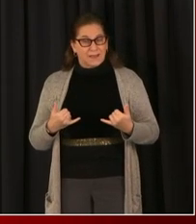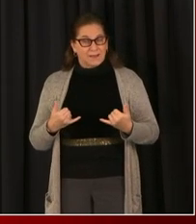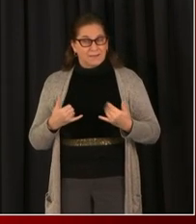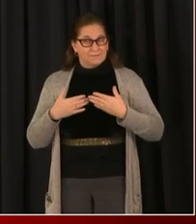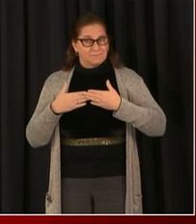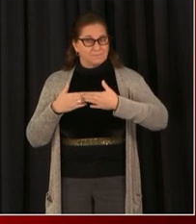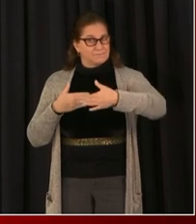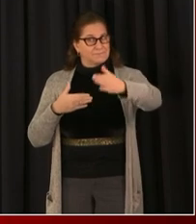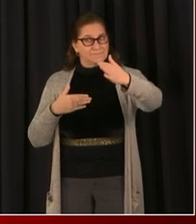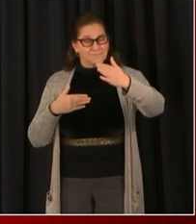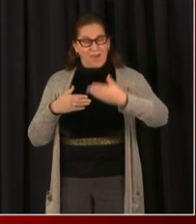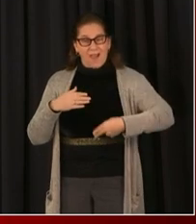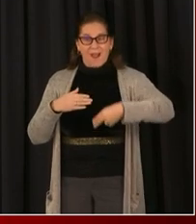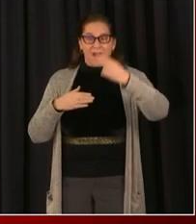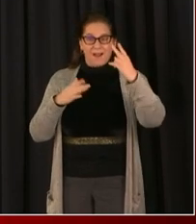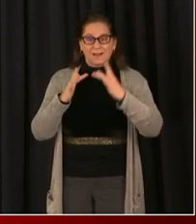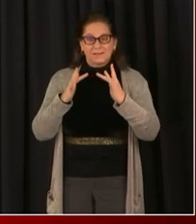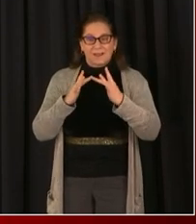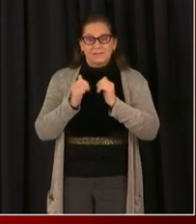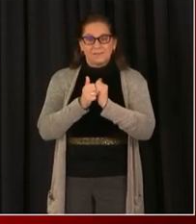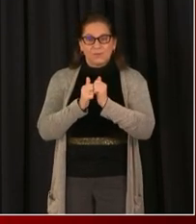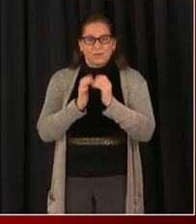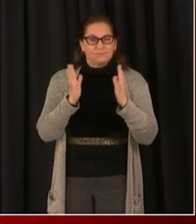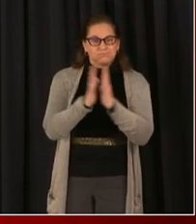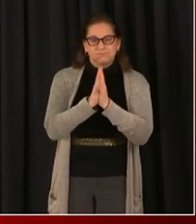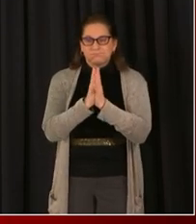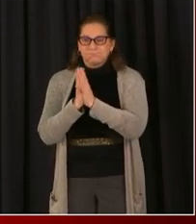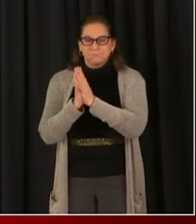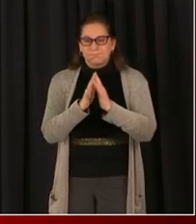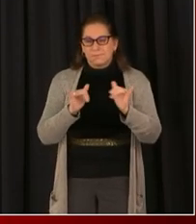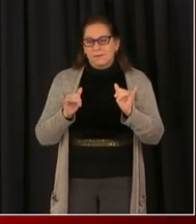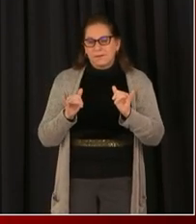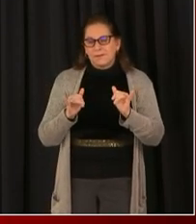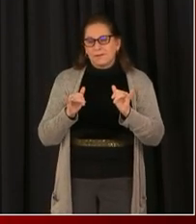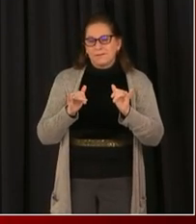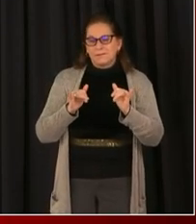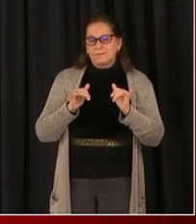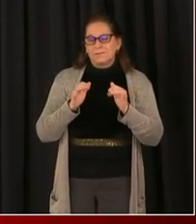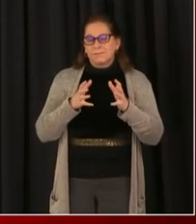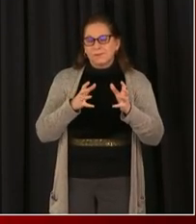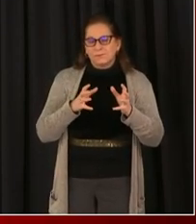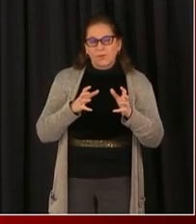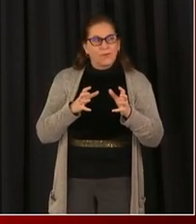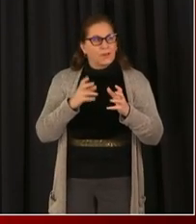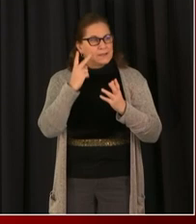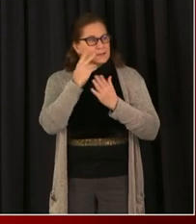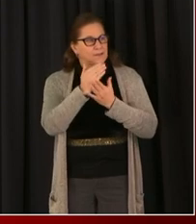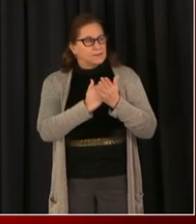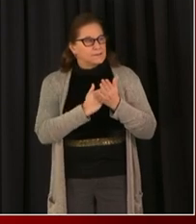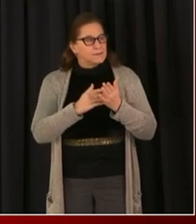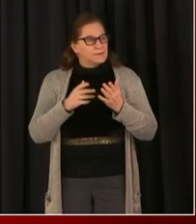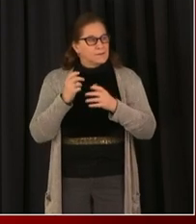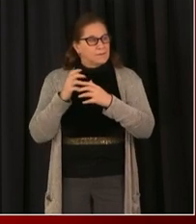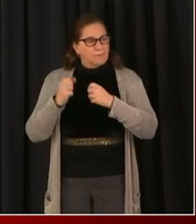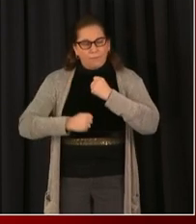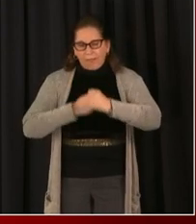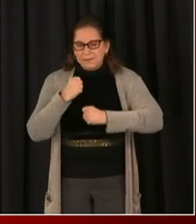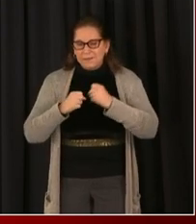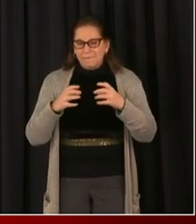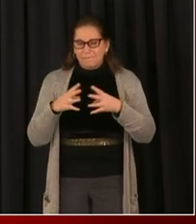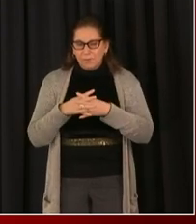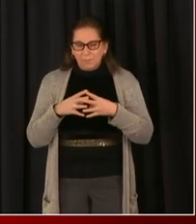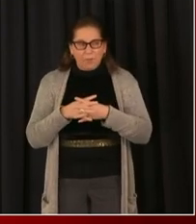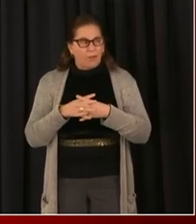list of those sports that are considered high contact. Obviously, this restriction is due to the amount